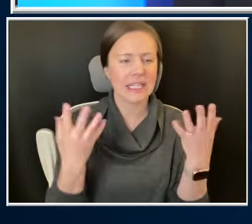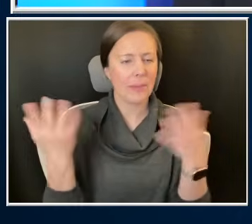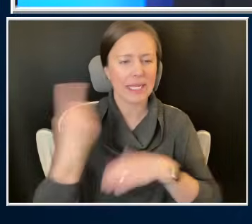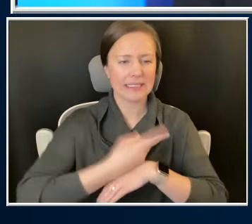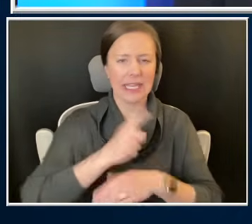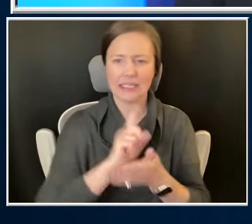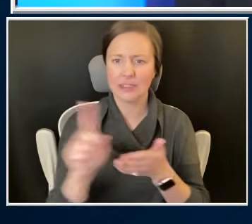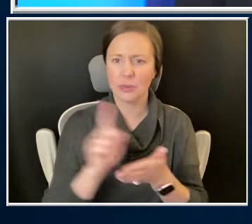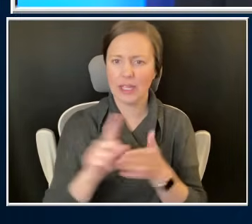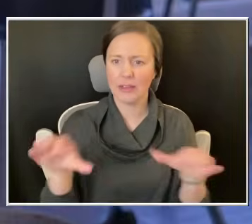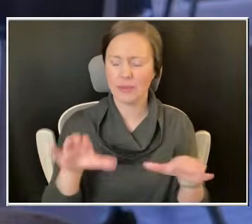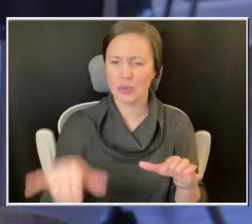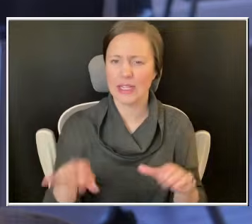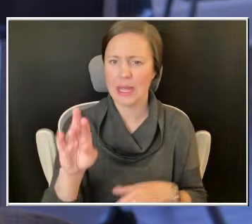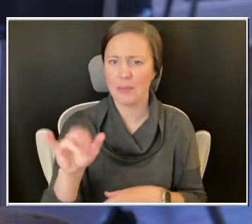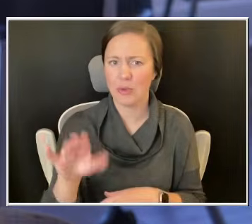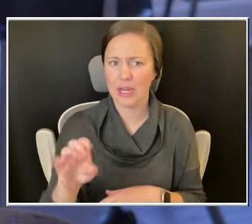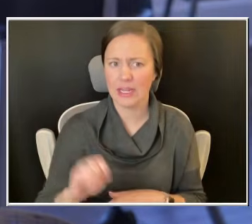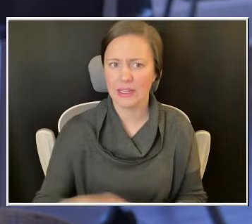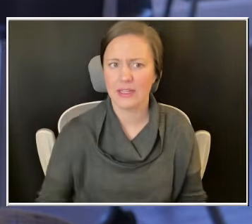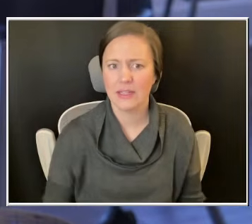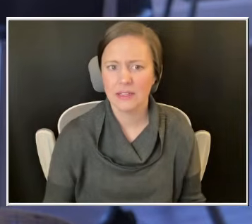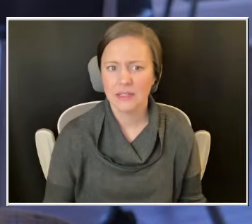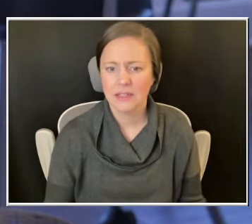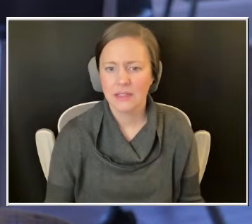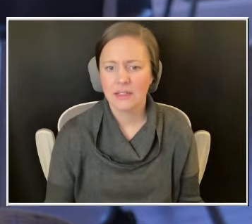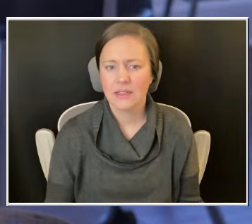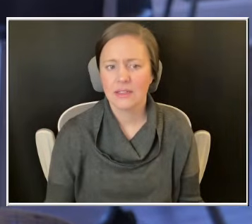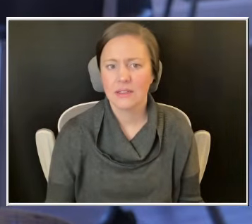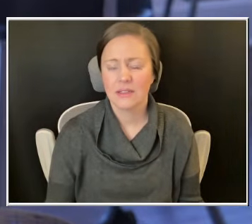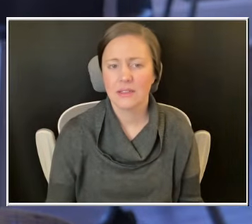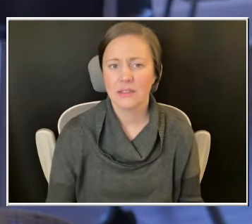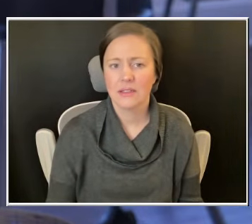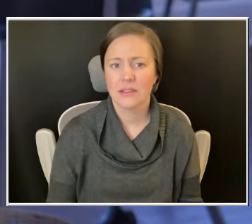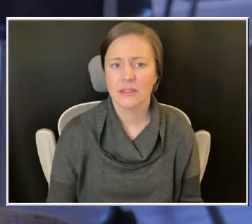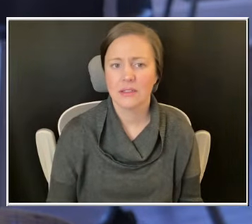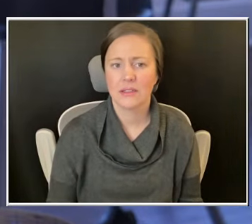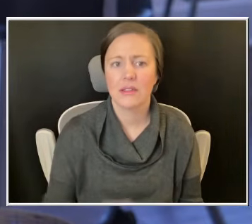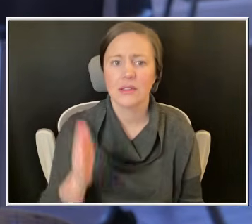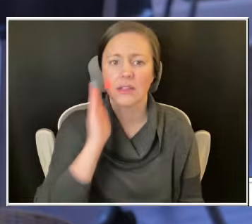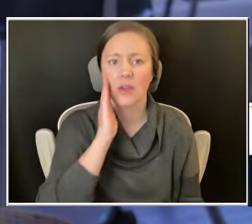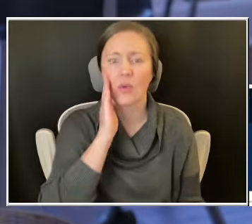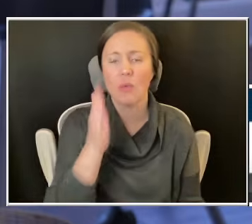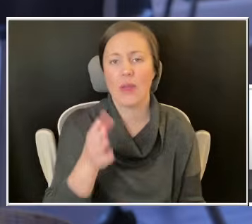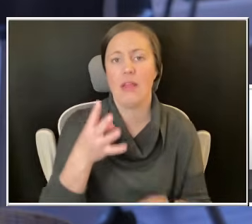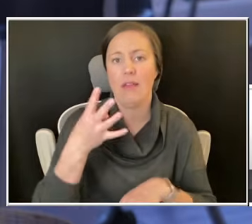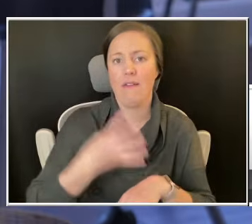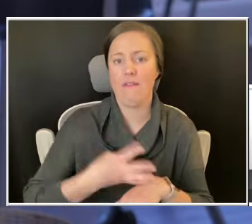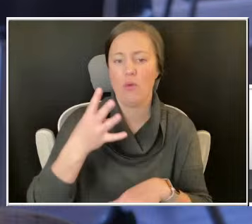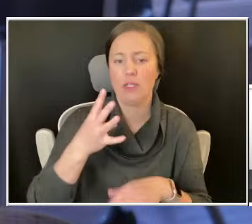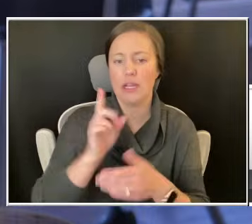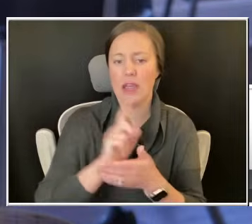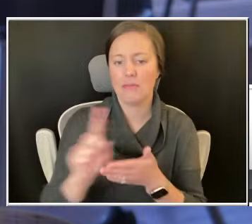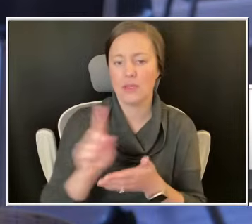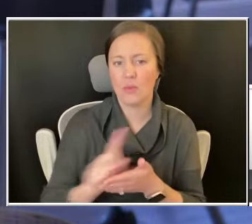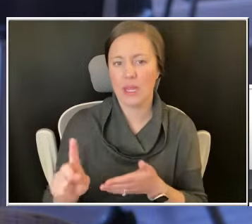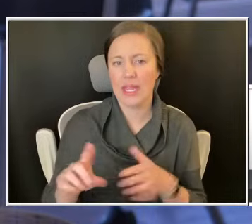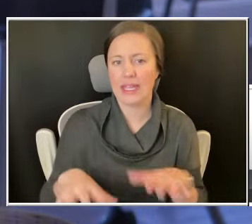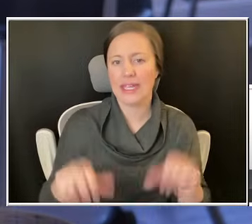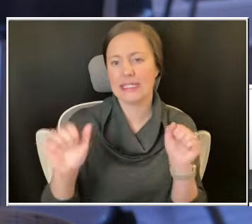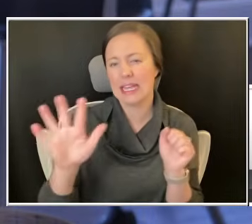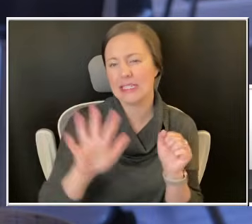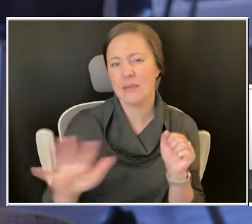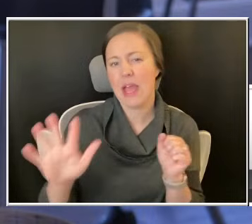Brie. We will do dialysis 4 times a week, and it takes about 2.5 hours to